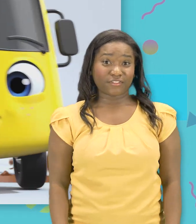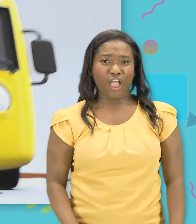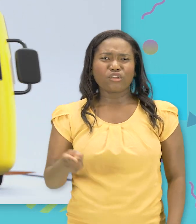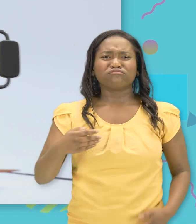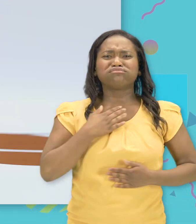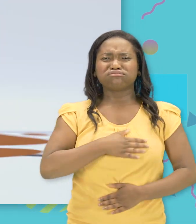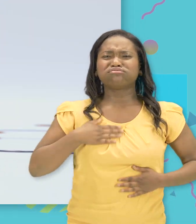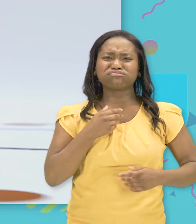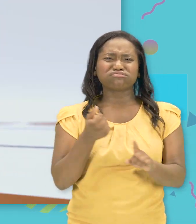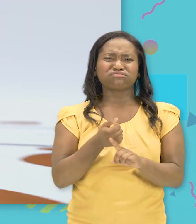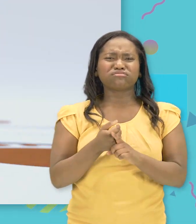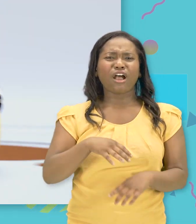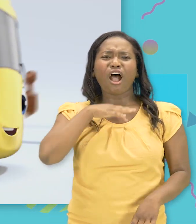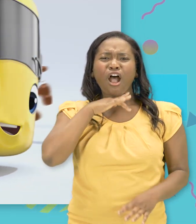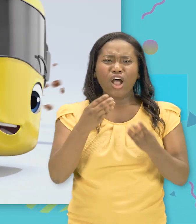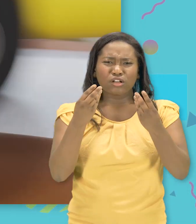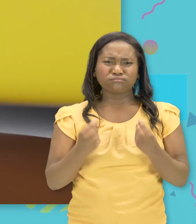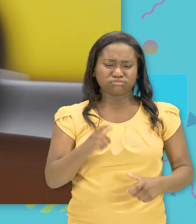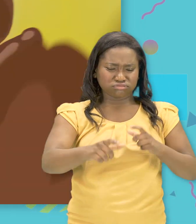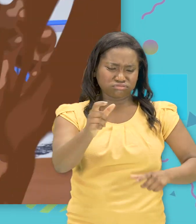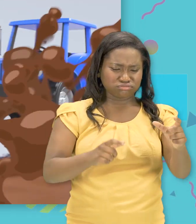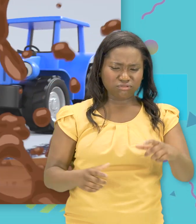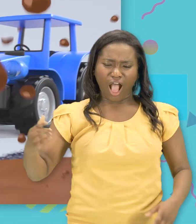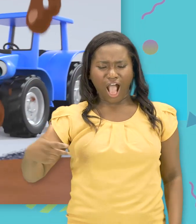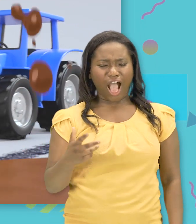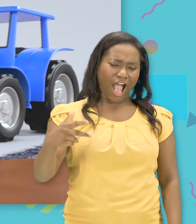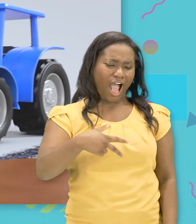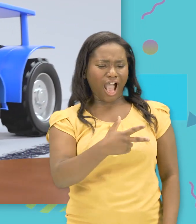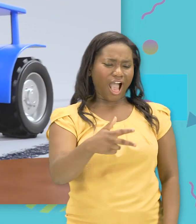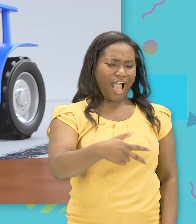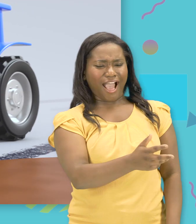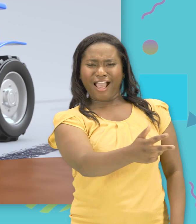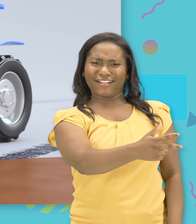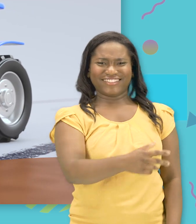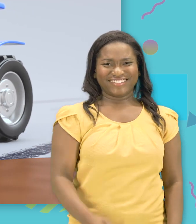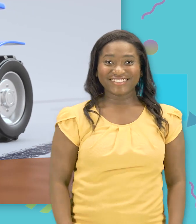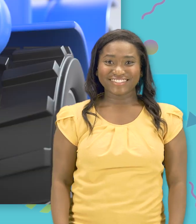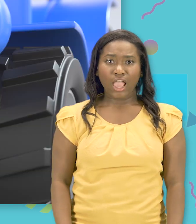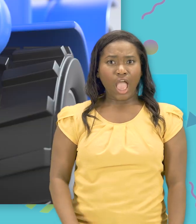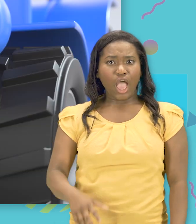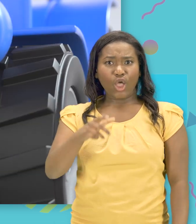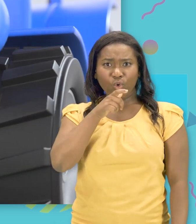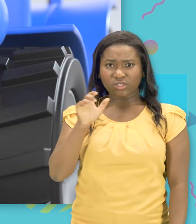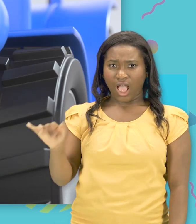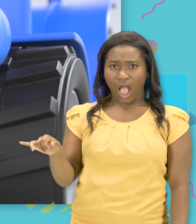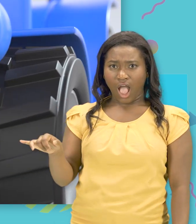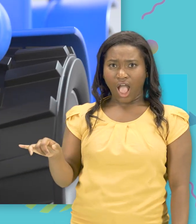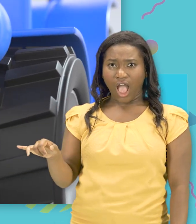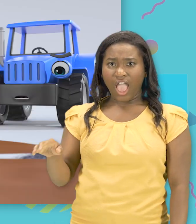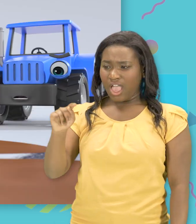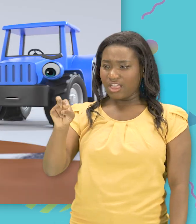It looks like you're having fun splashing through the muddy puddles. You're getting mud everywhere. And who's this?